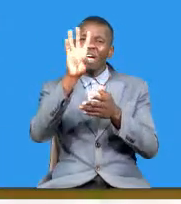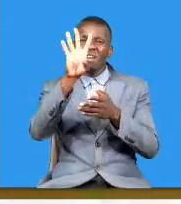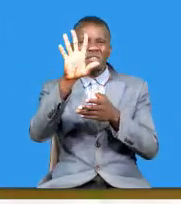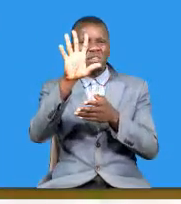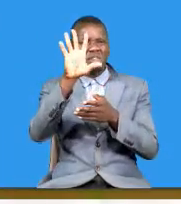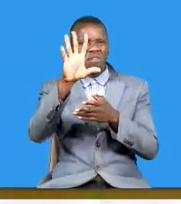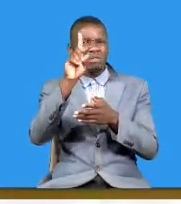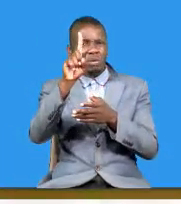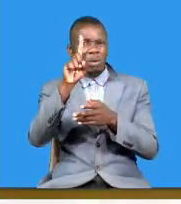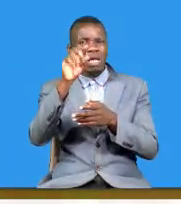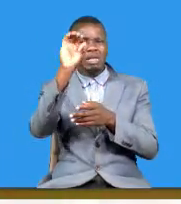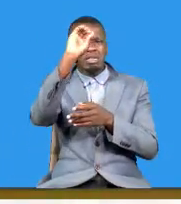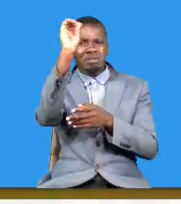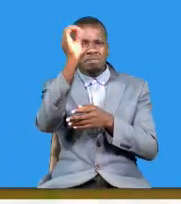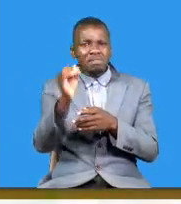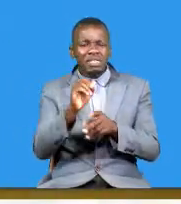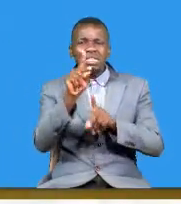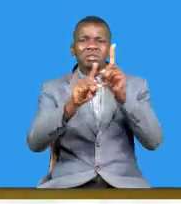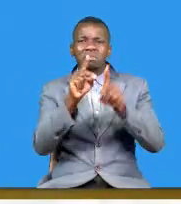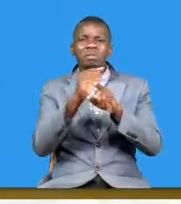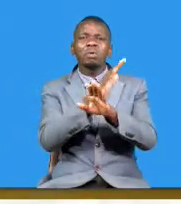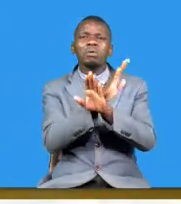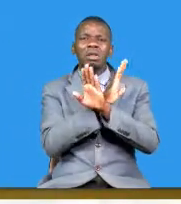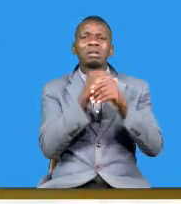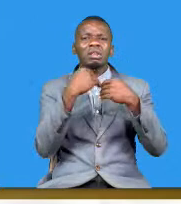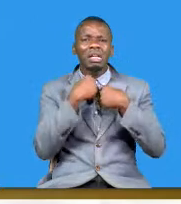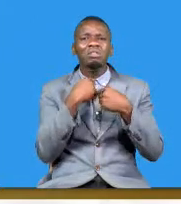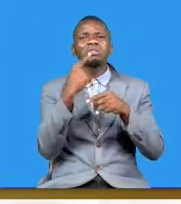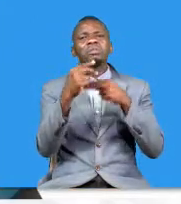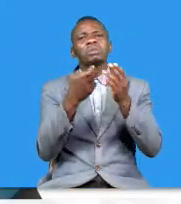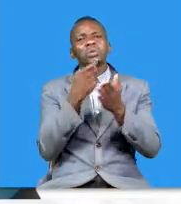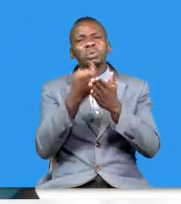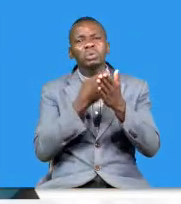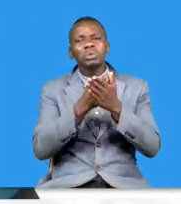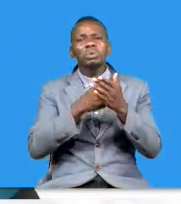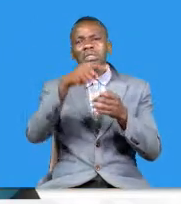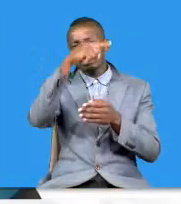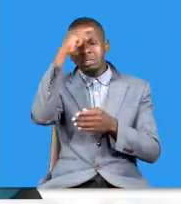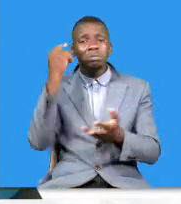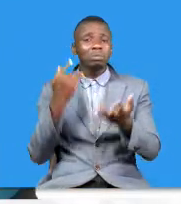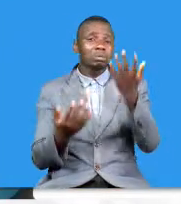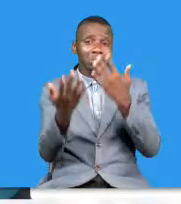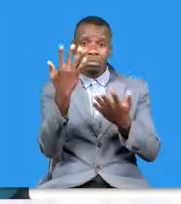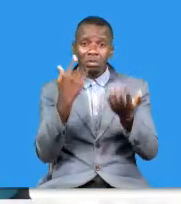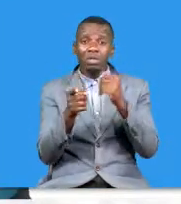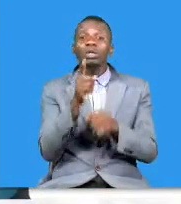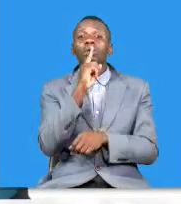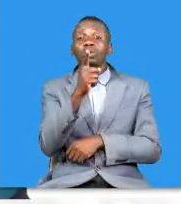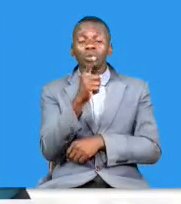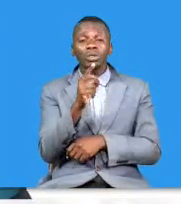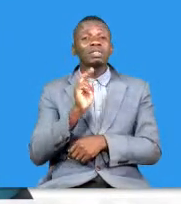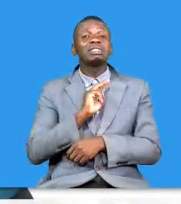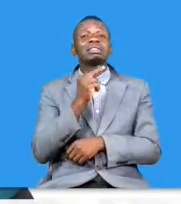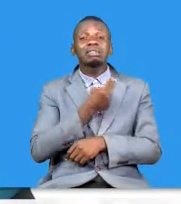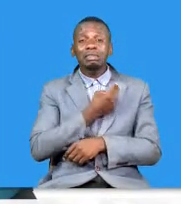rather use firewood or charcoal for their cooking. The rate of deforestation is